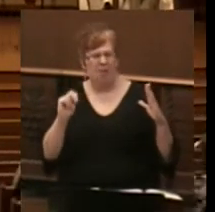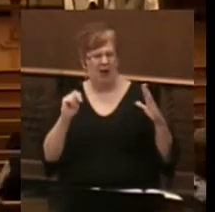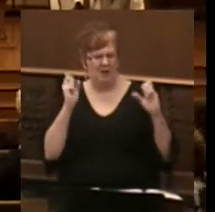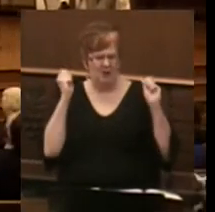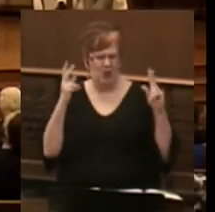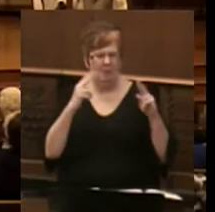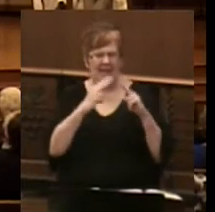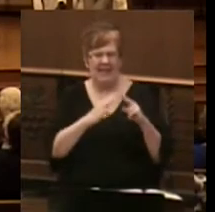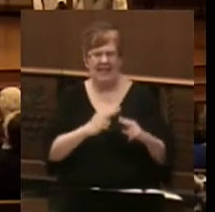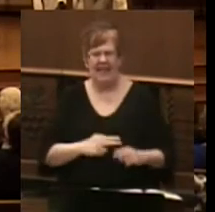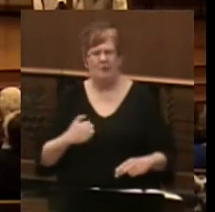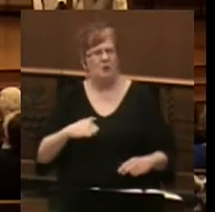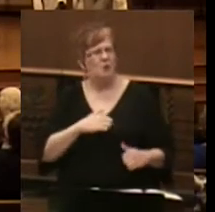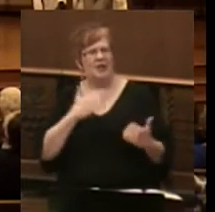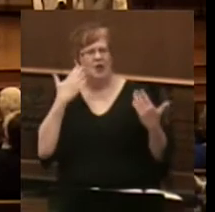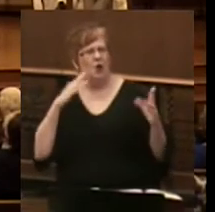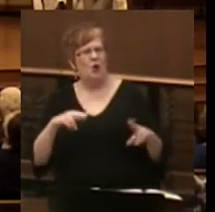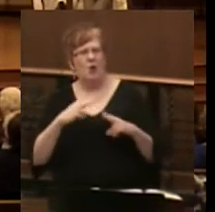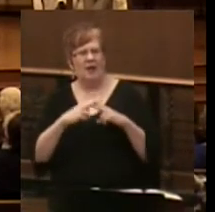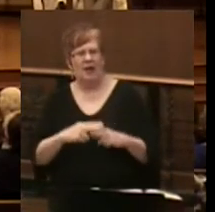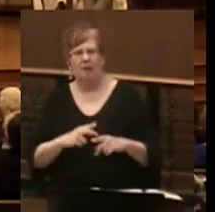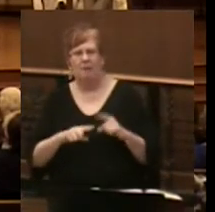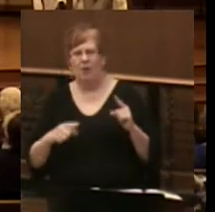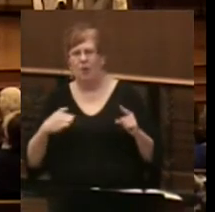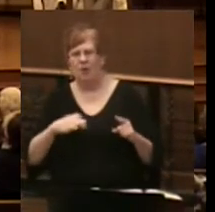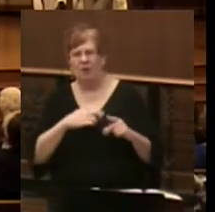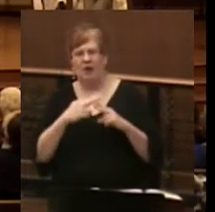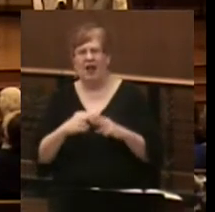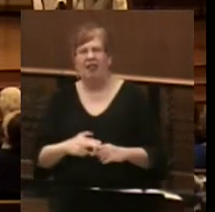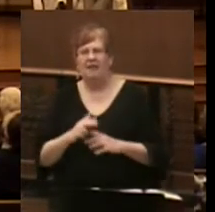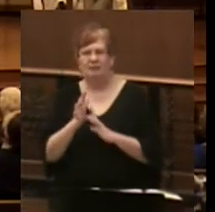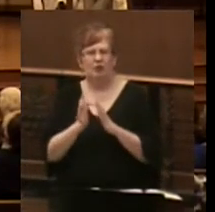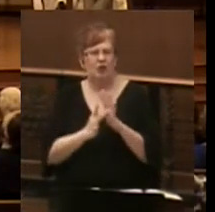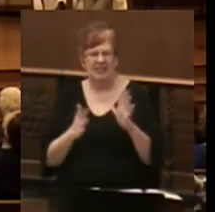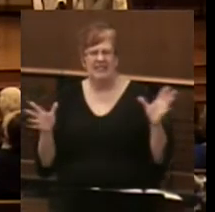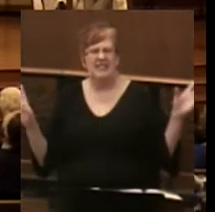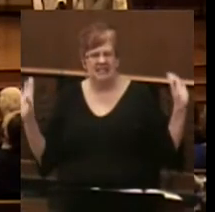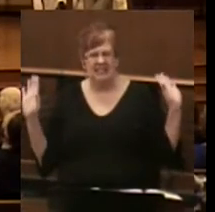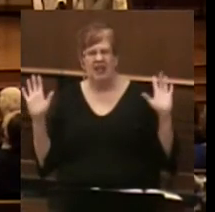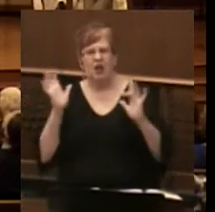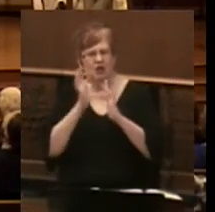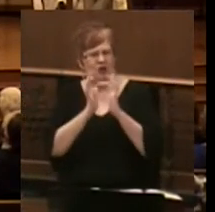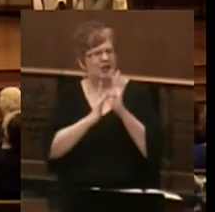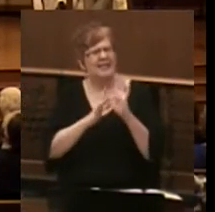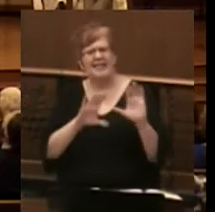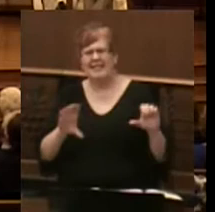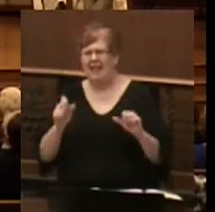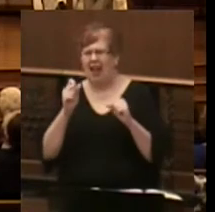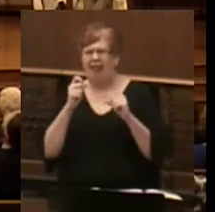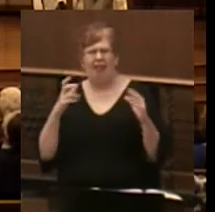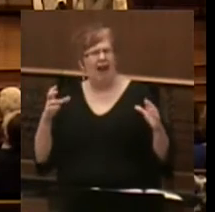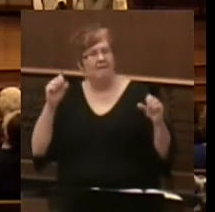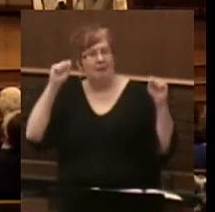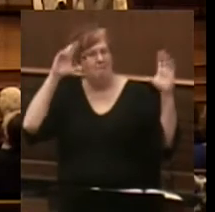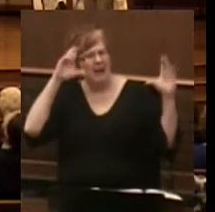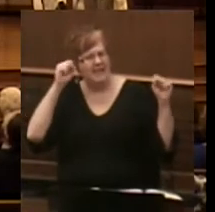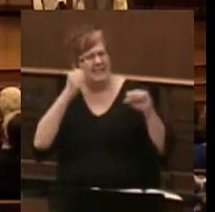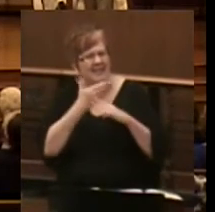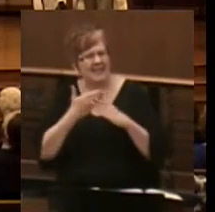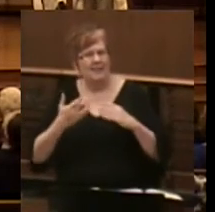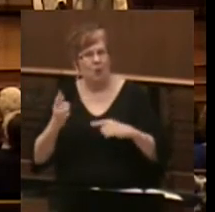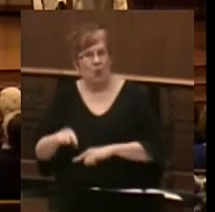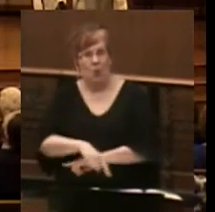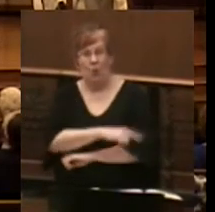hardly know what to call him through. But we'll just call him Jesus. I mean, this Jesus did lots of amazing things. One